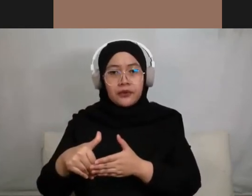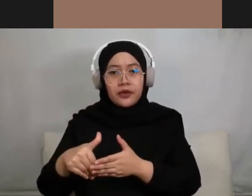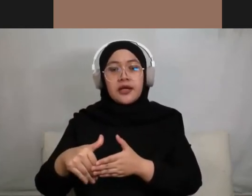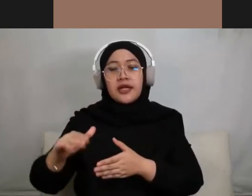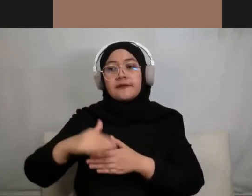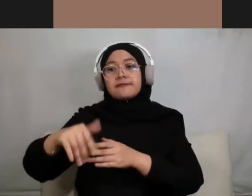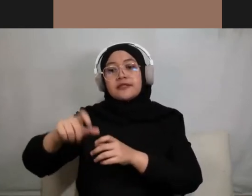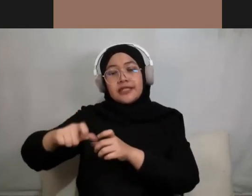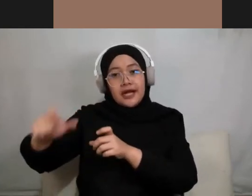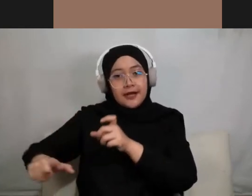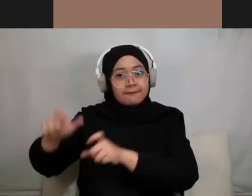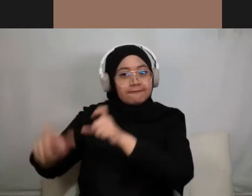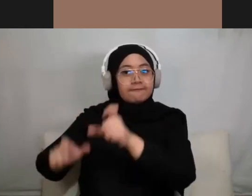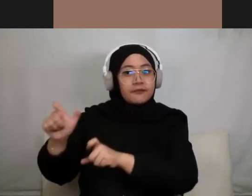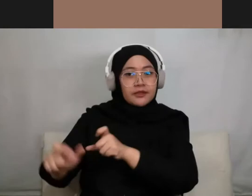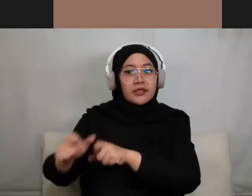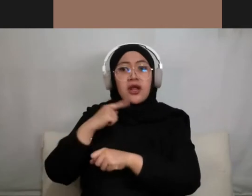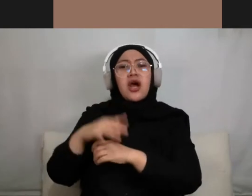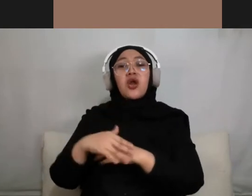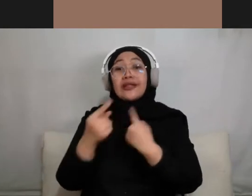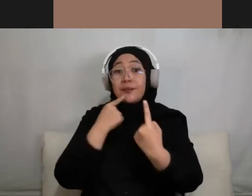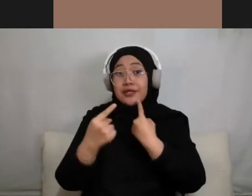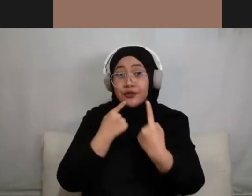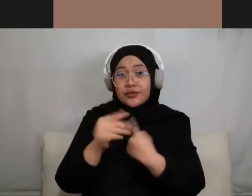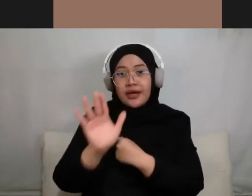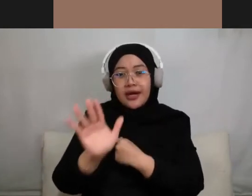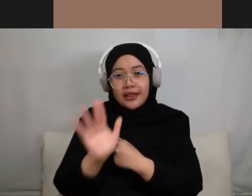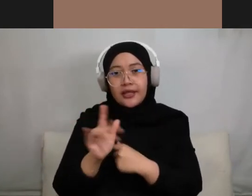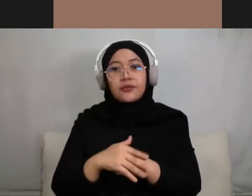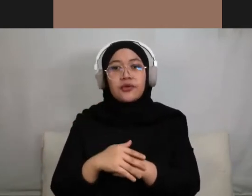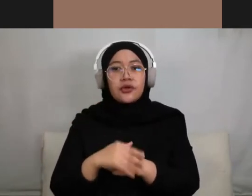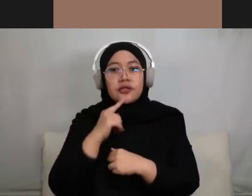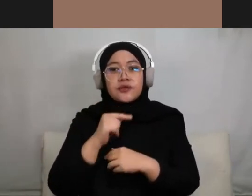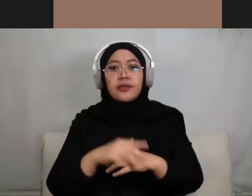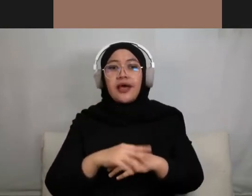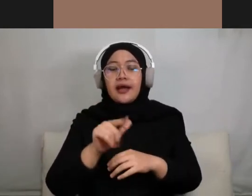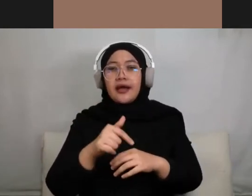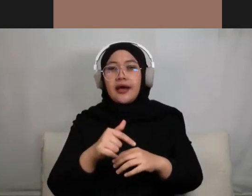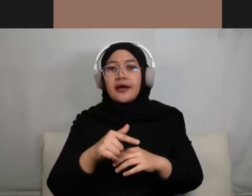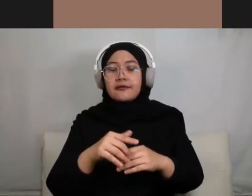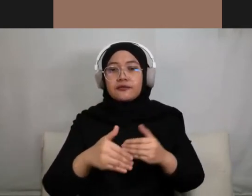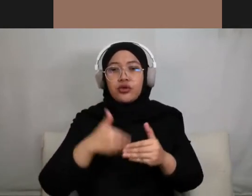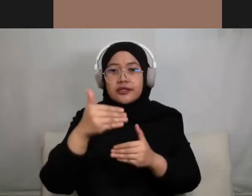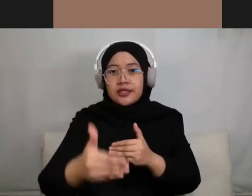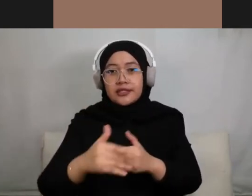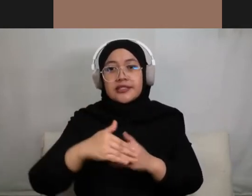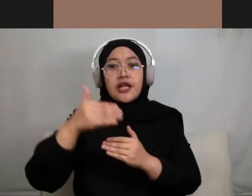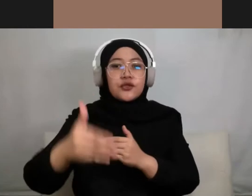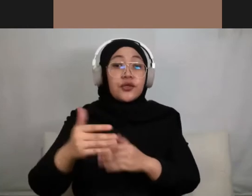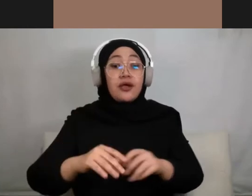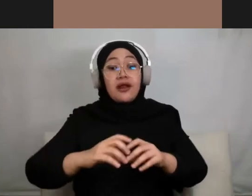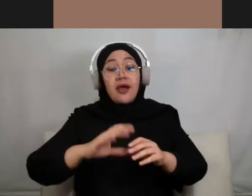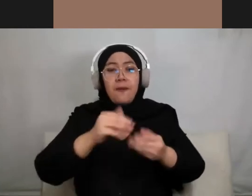thing. If I discuss, this is the rear axle for the hubs and wheels are there, and the body maintenance is